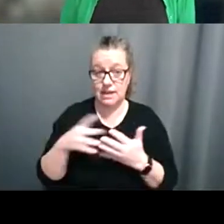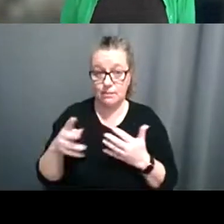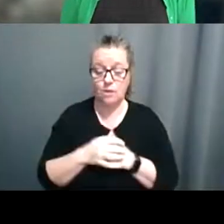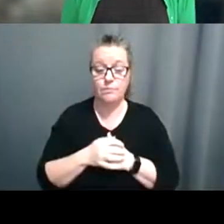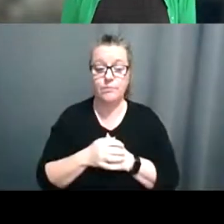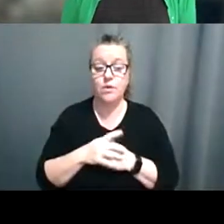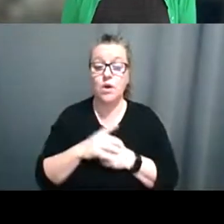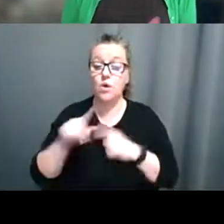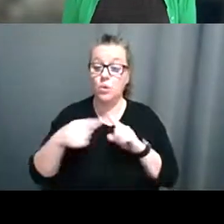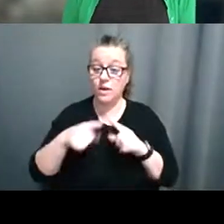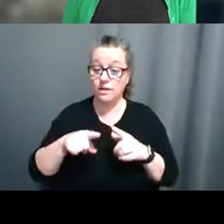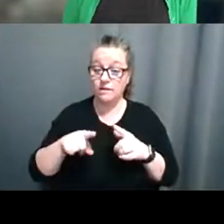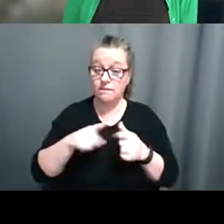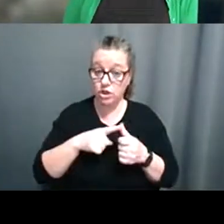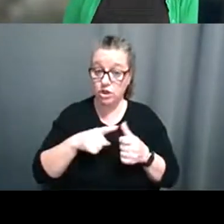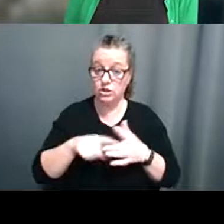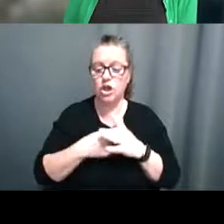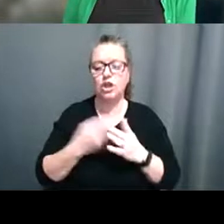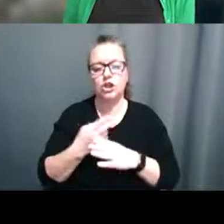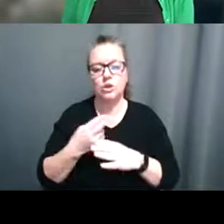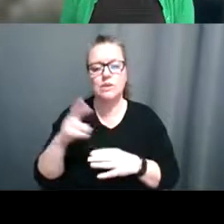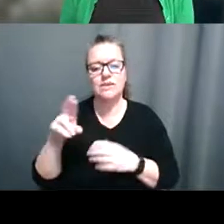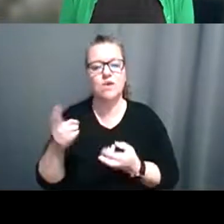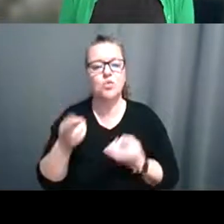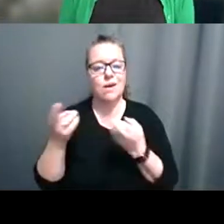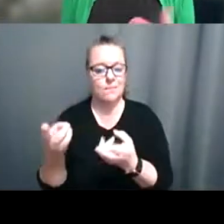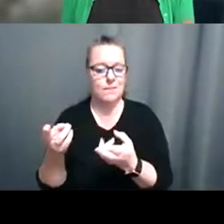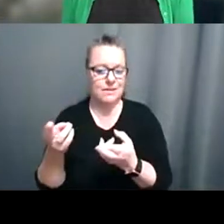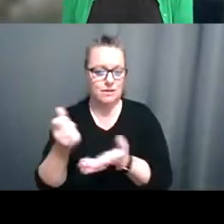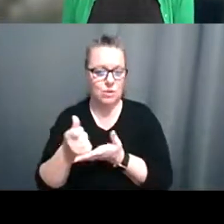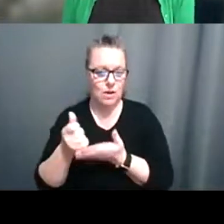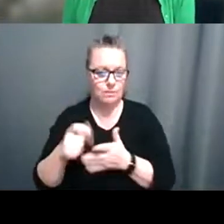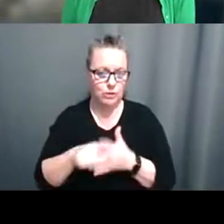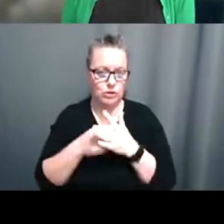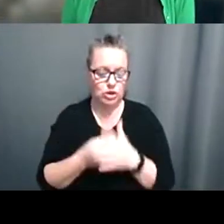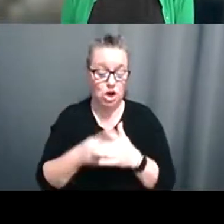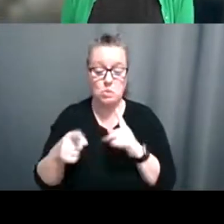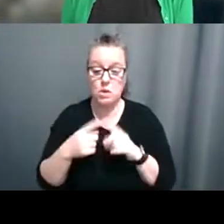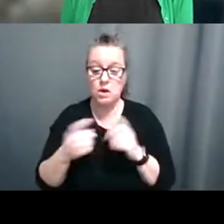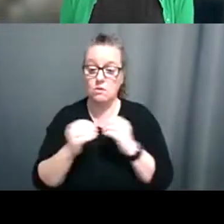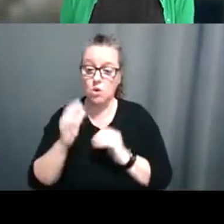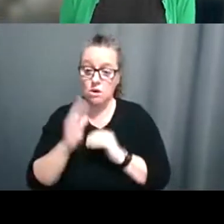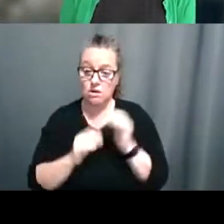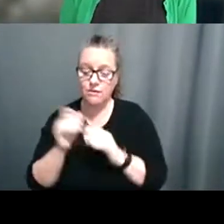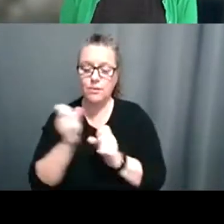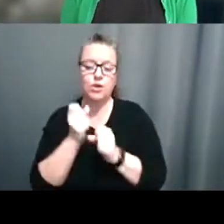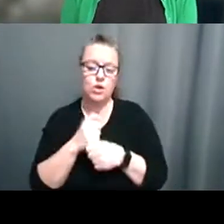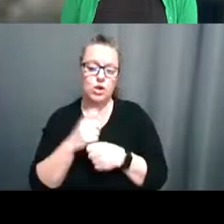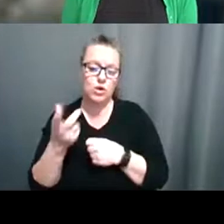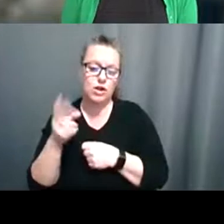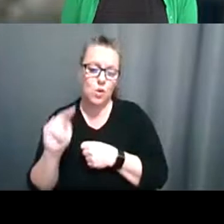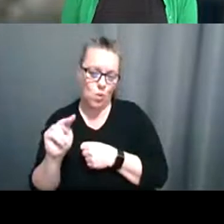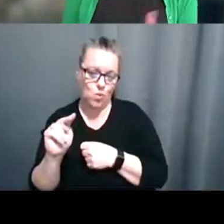I suggest using the recommended to help get you started. Once you're more comfortable, you can create your own from